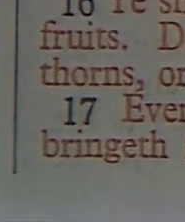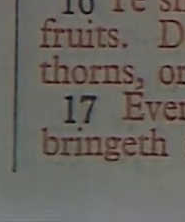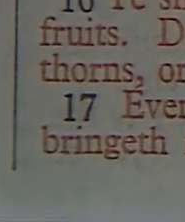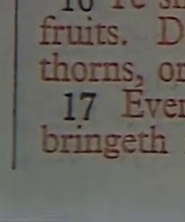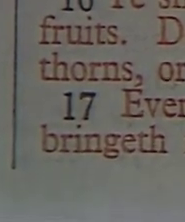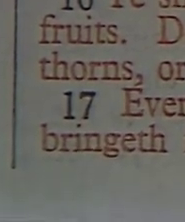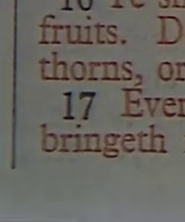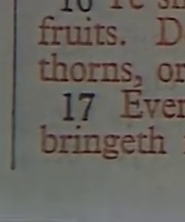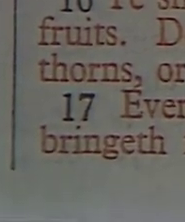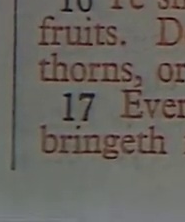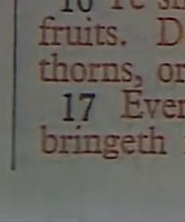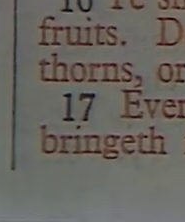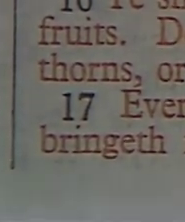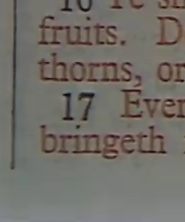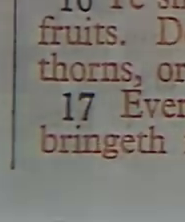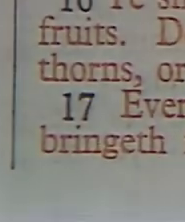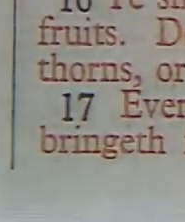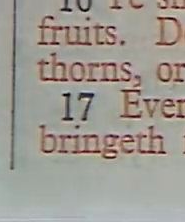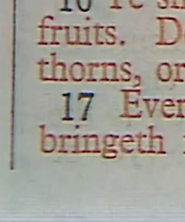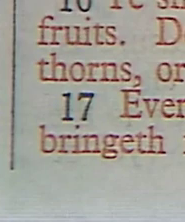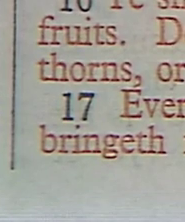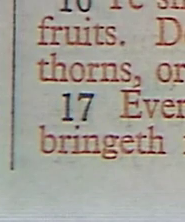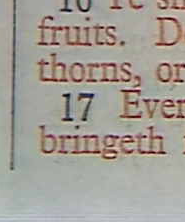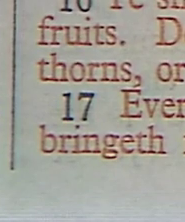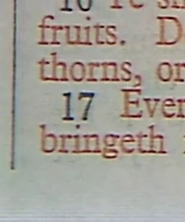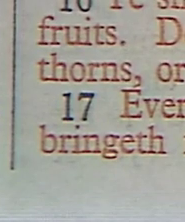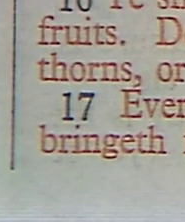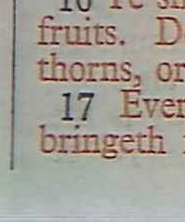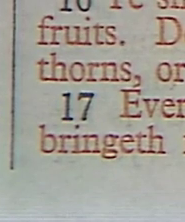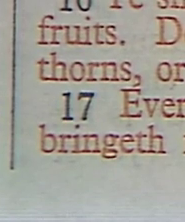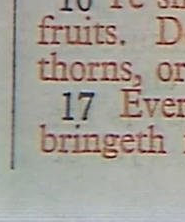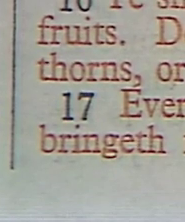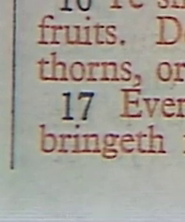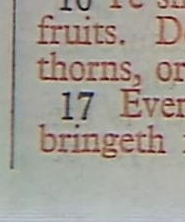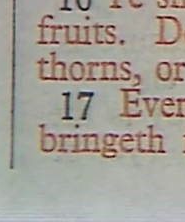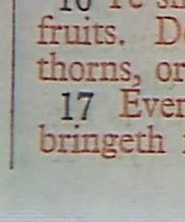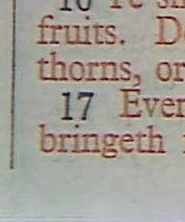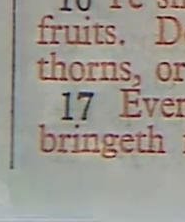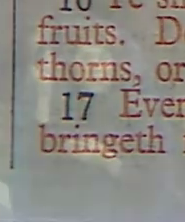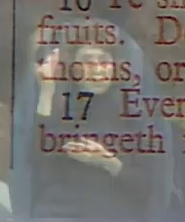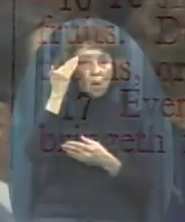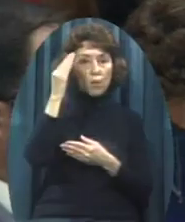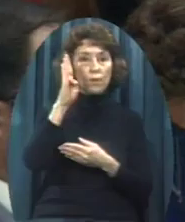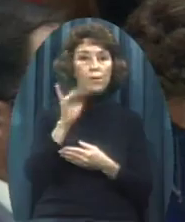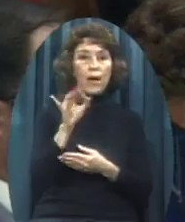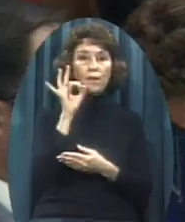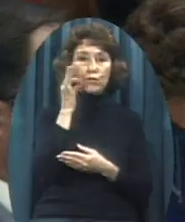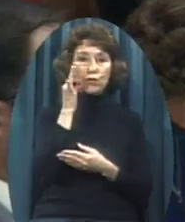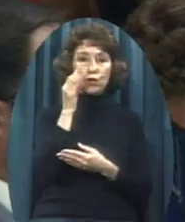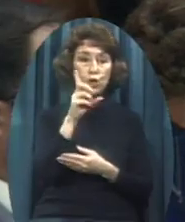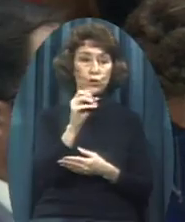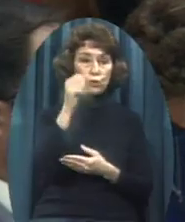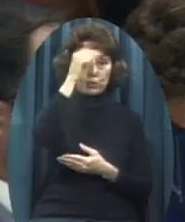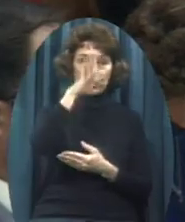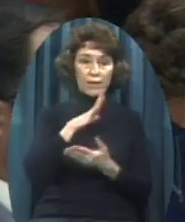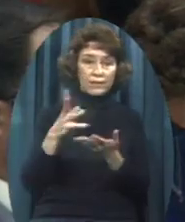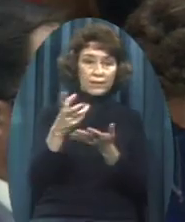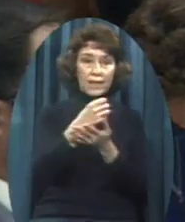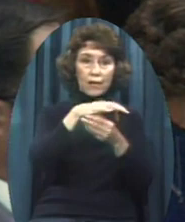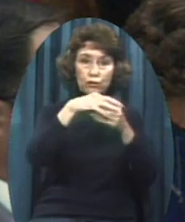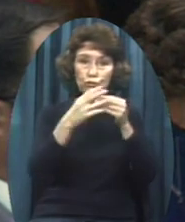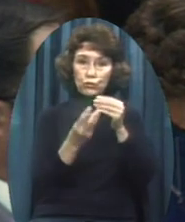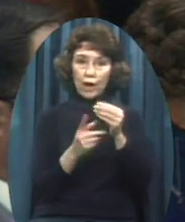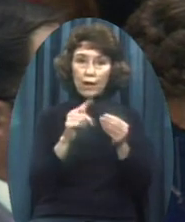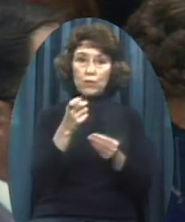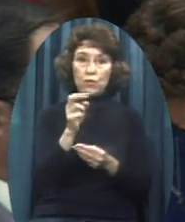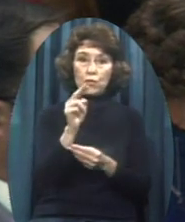but inwardly they are ravening wolves. Ye shall know them by their fruits. Do men gather grapes of thorns or